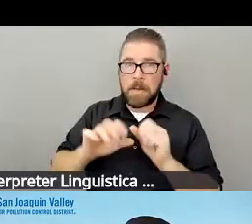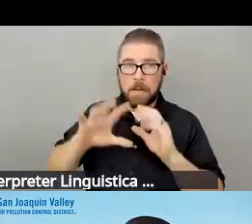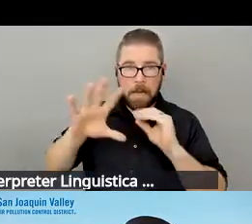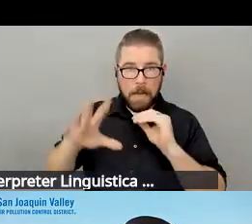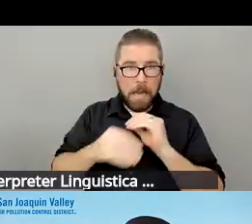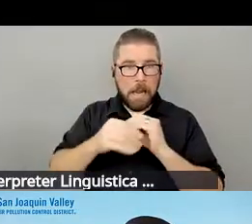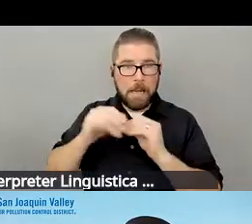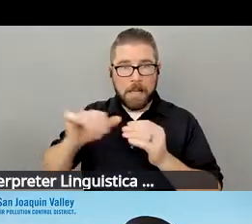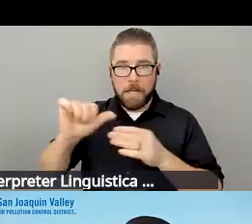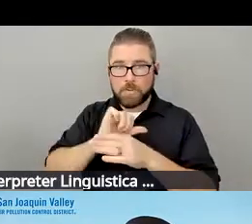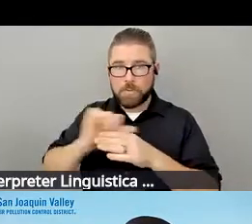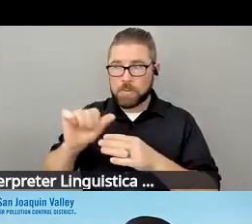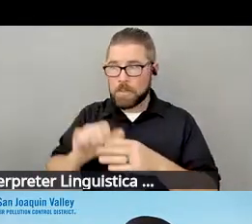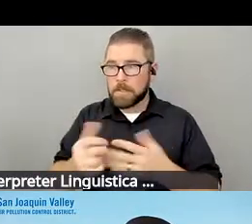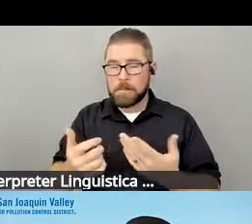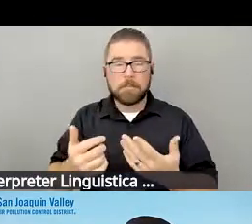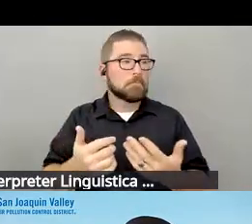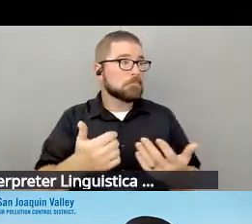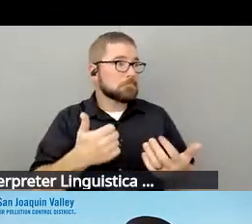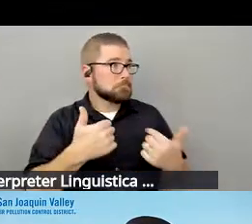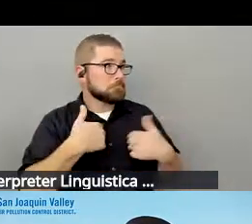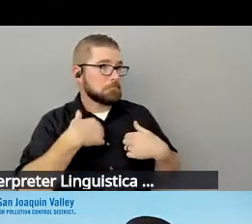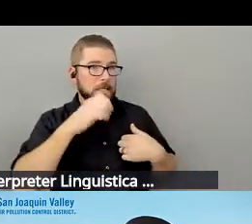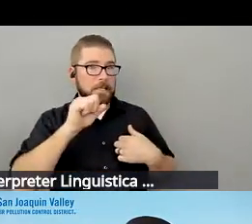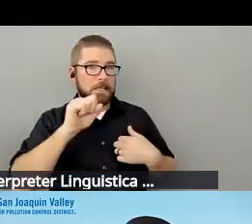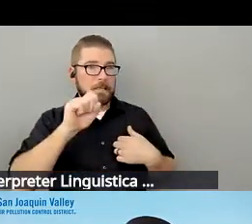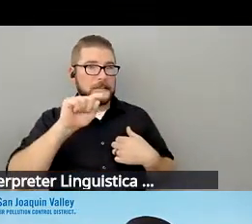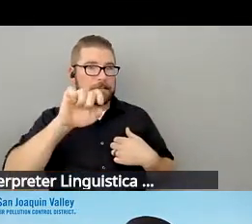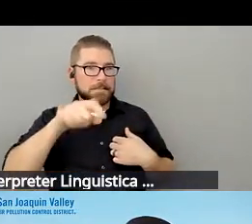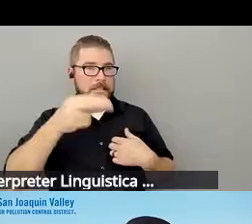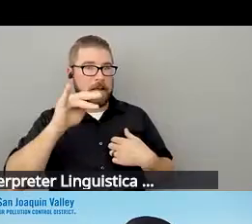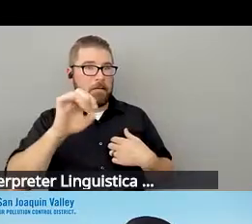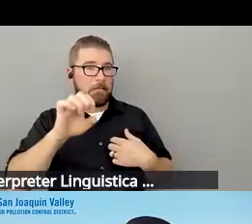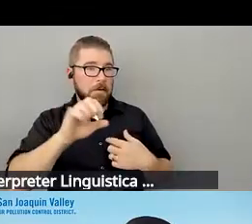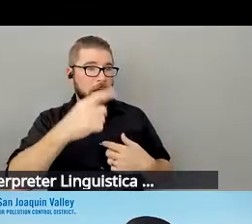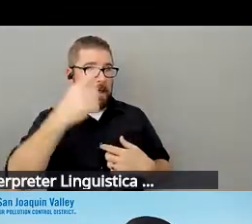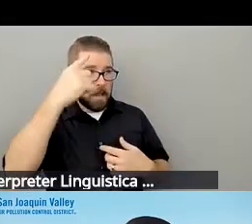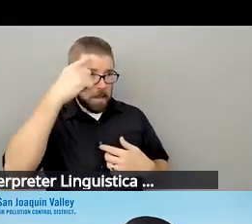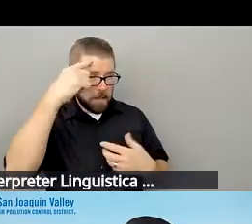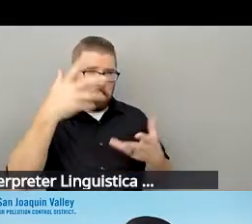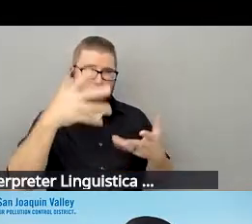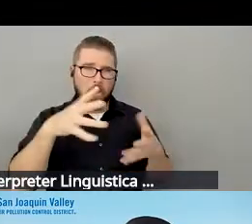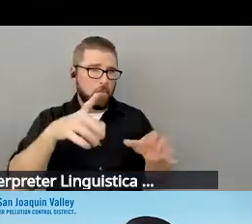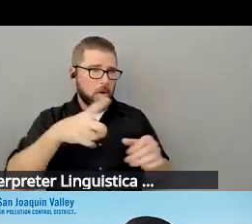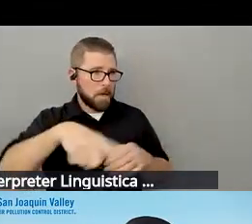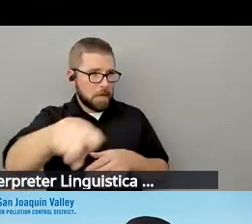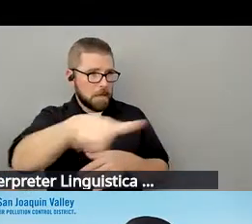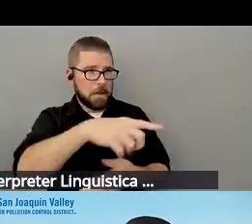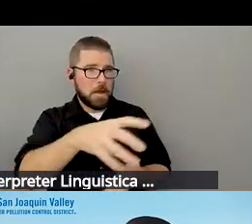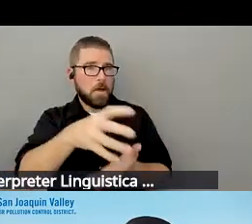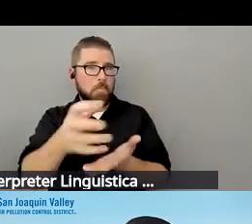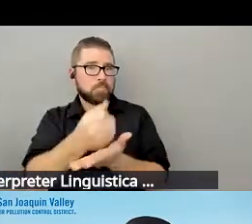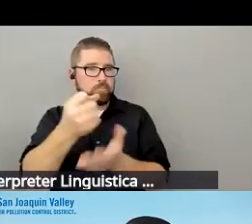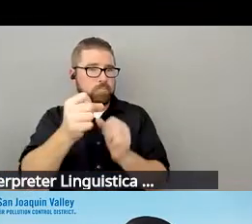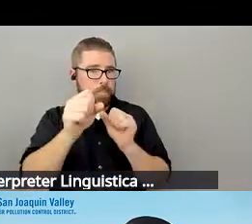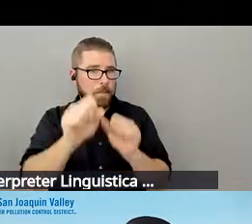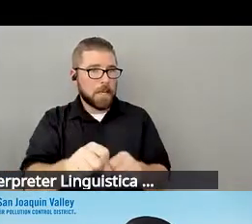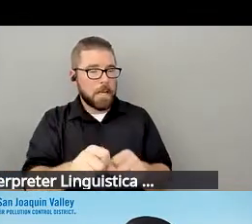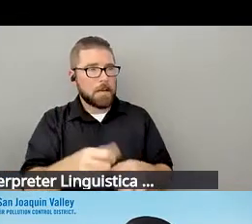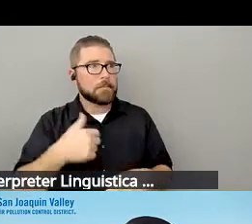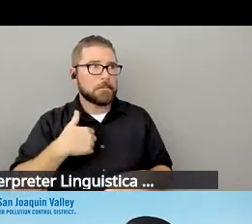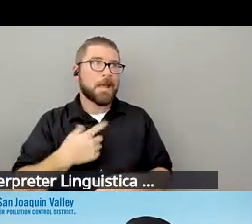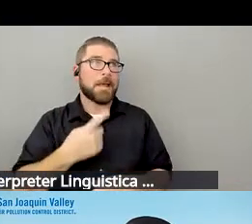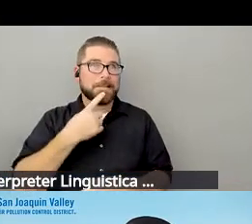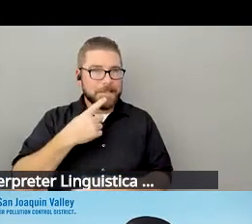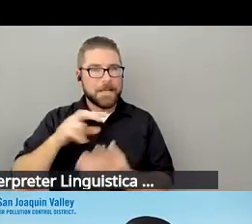those folks would be eligible as well, so we can follow up also. And I did mention a couple of schools, but to your point, Mary, I do think that it is